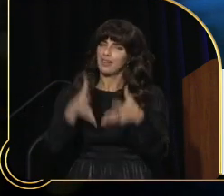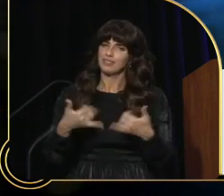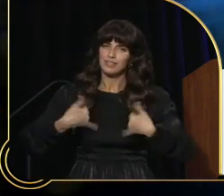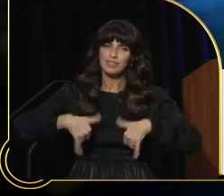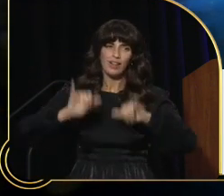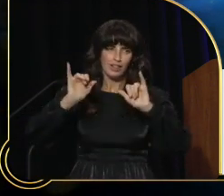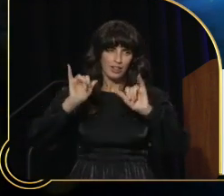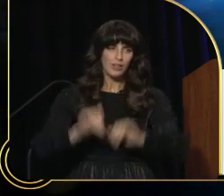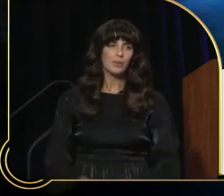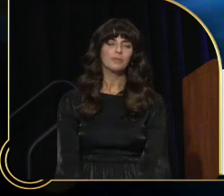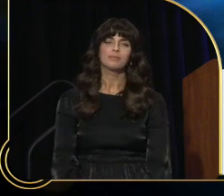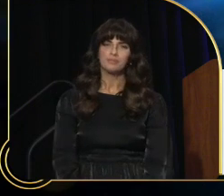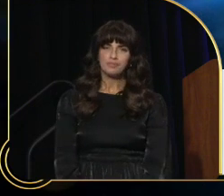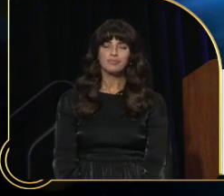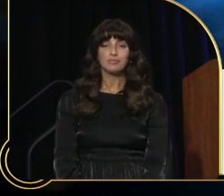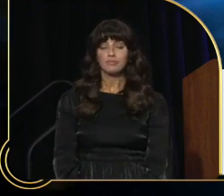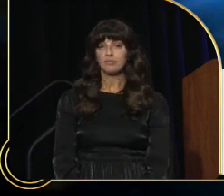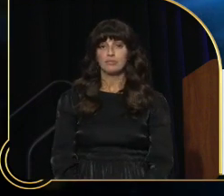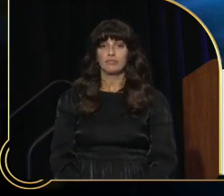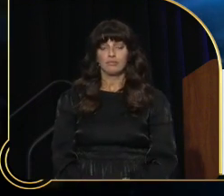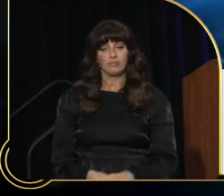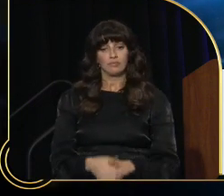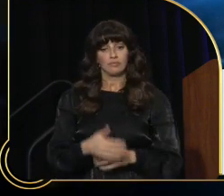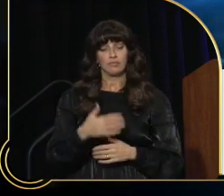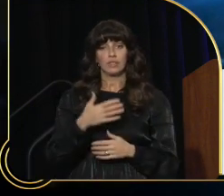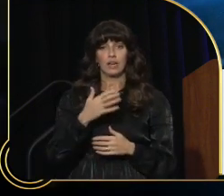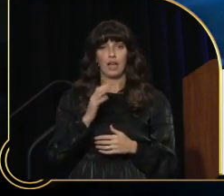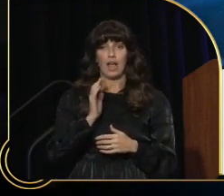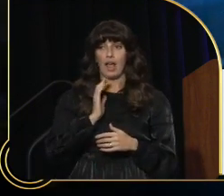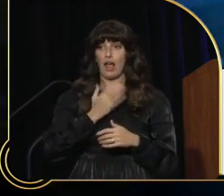done. Our administration